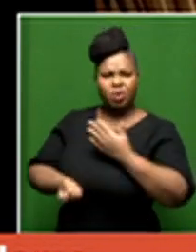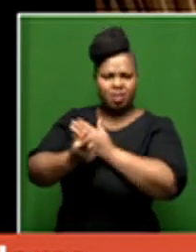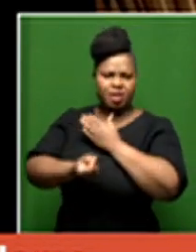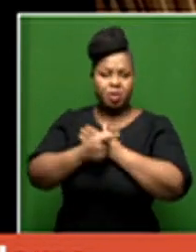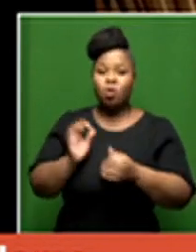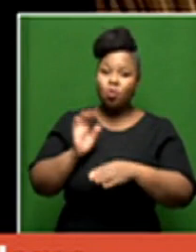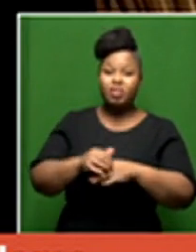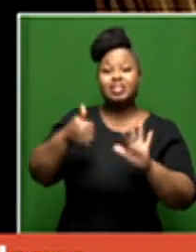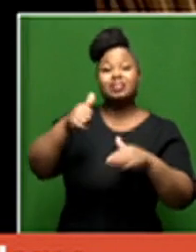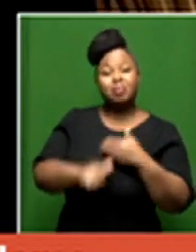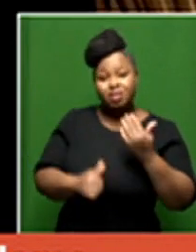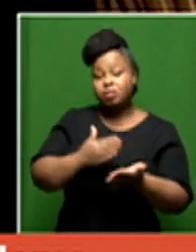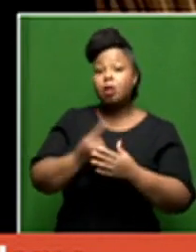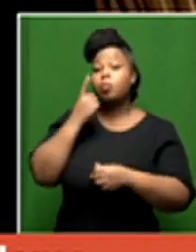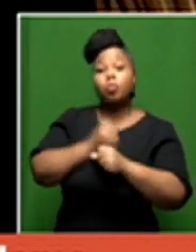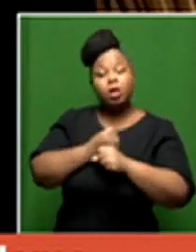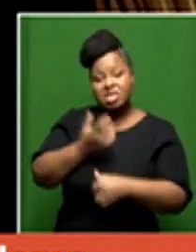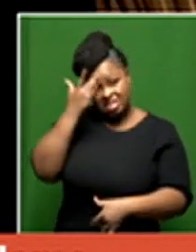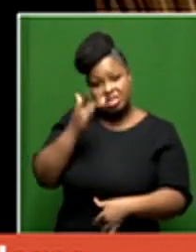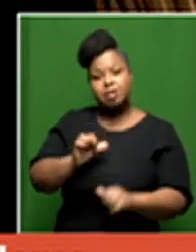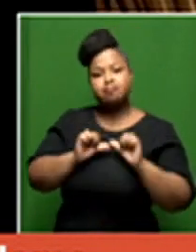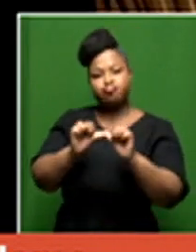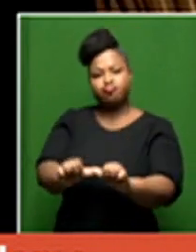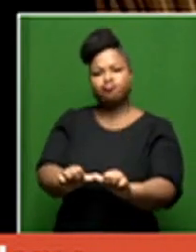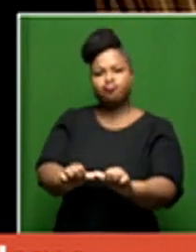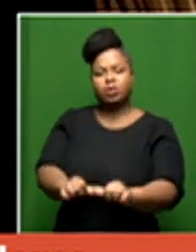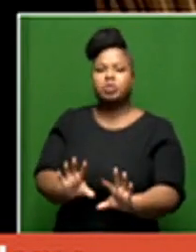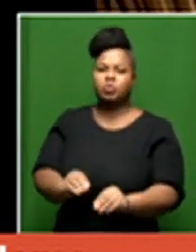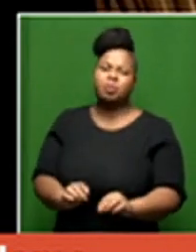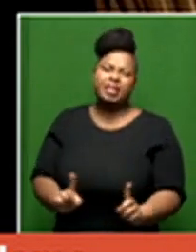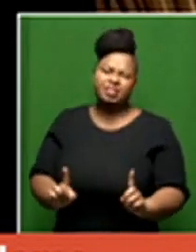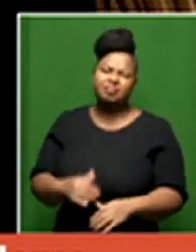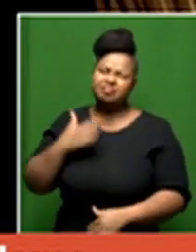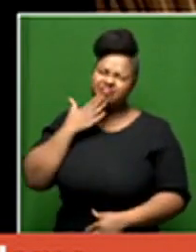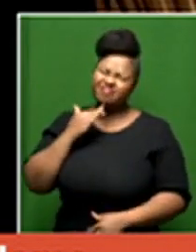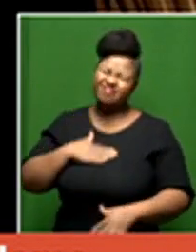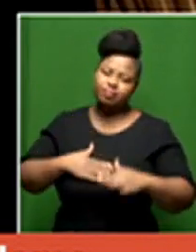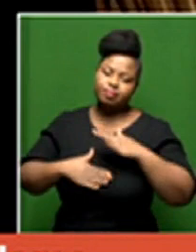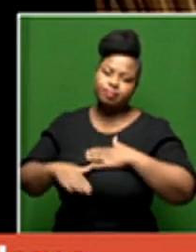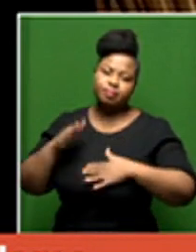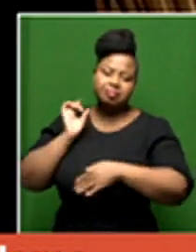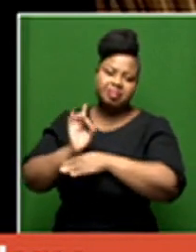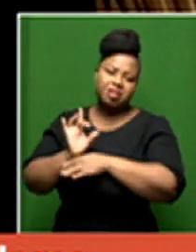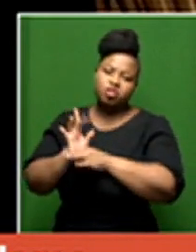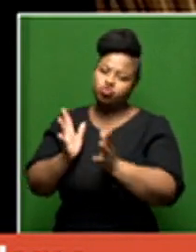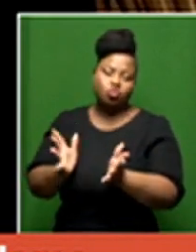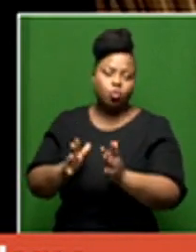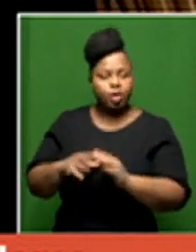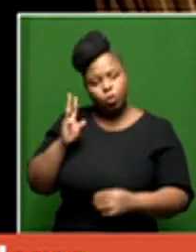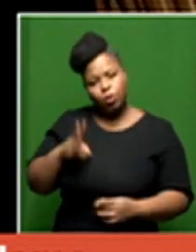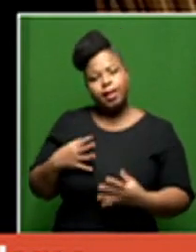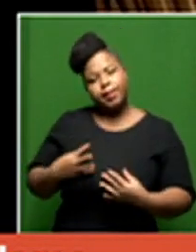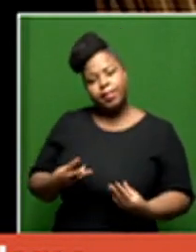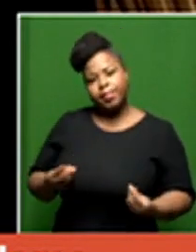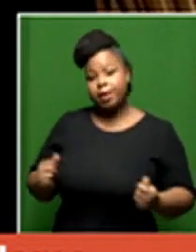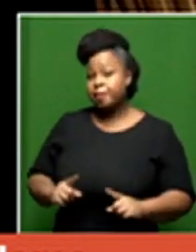over 6 months, going even on for a year. So unfortunately, the advice is just be patient. It should settle, but